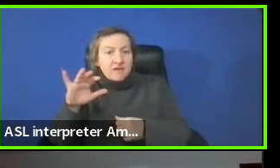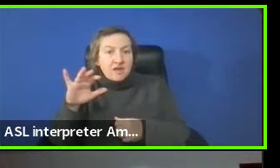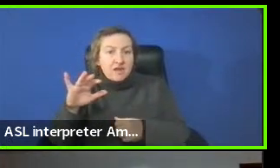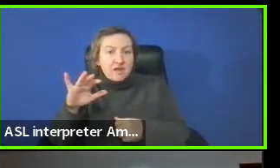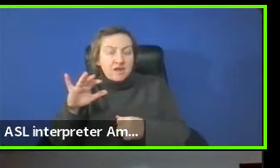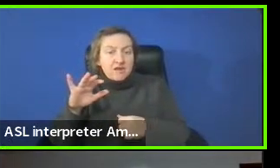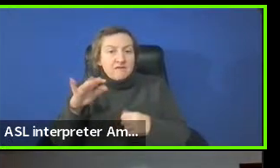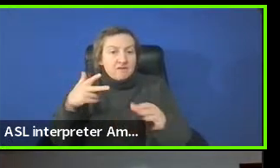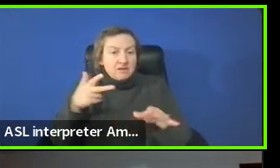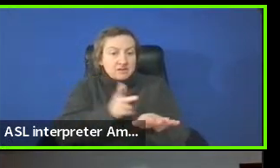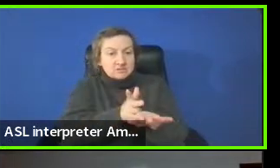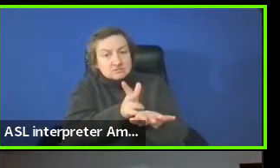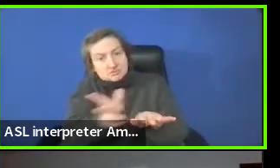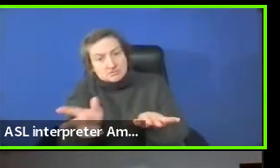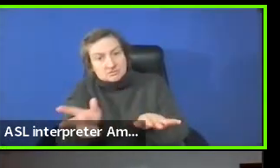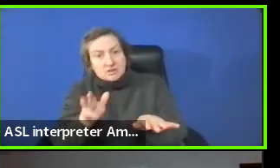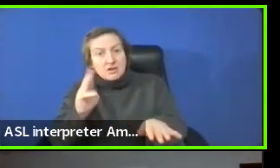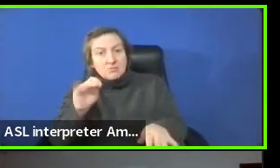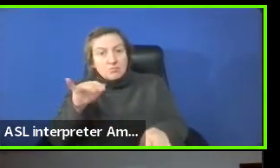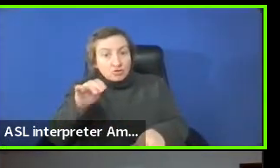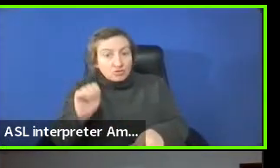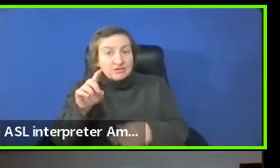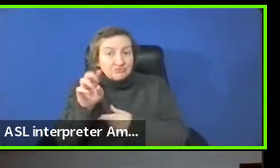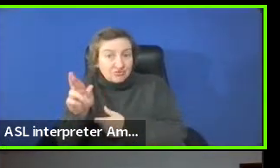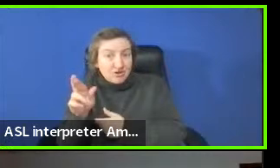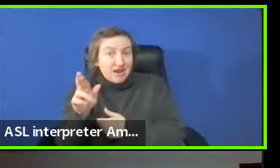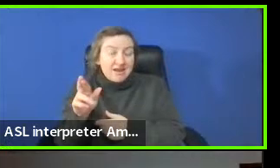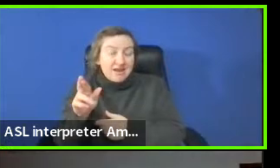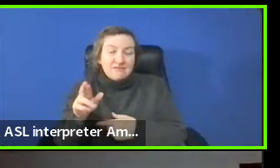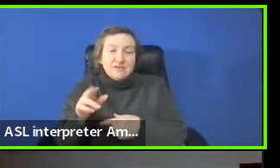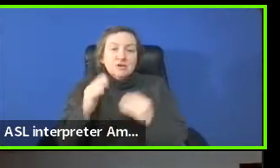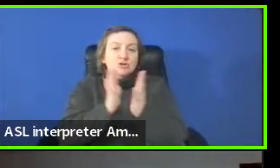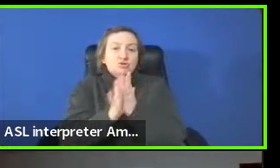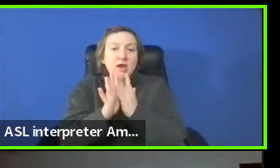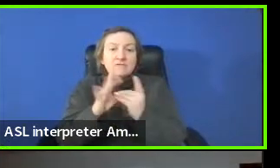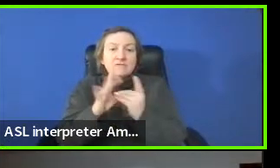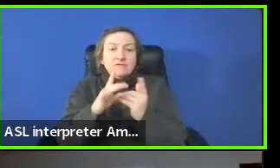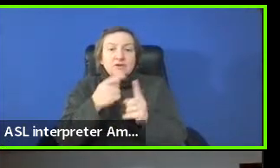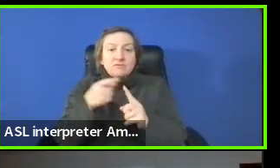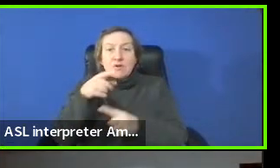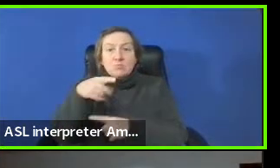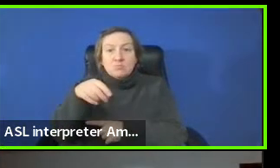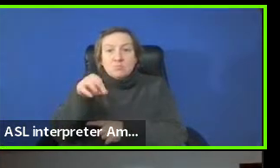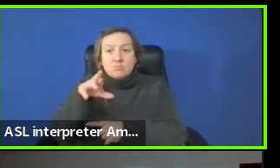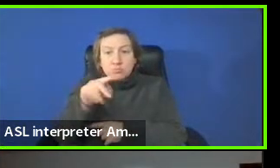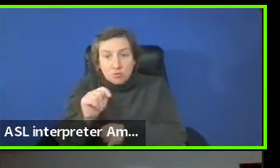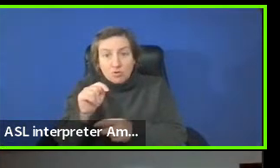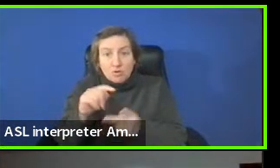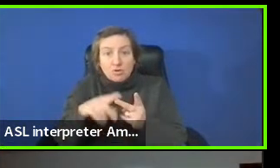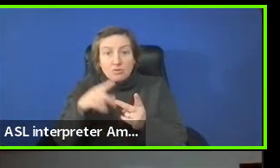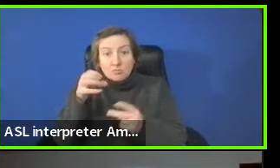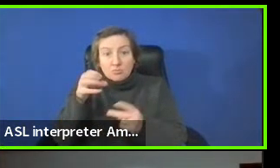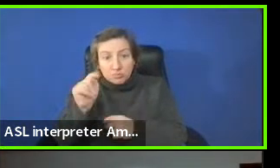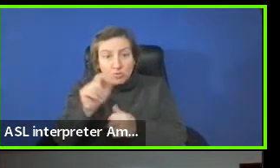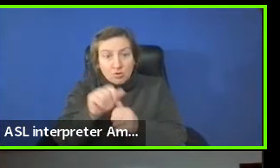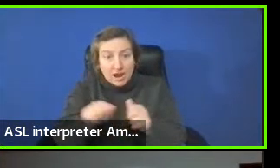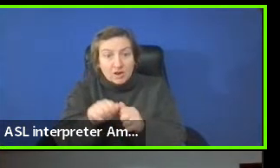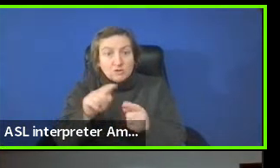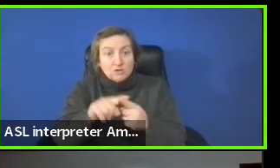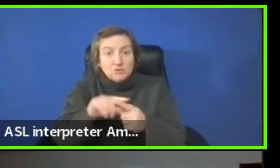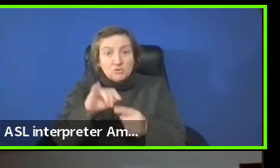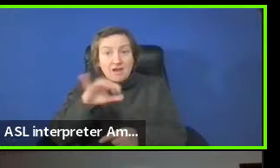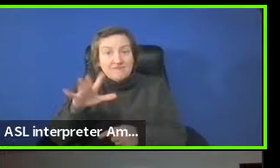Marine Drive for traffic coming from the port in the port area onto I-5